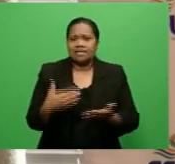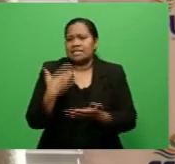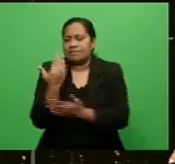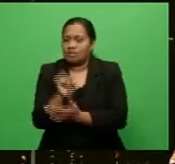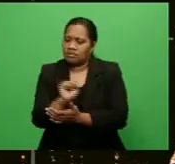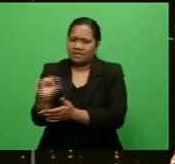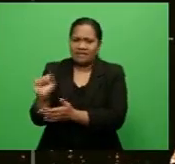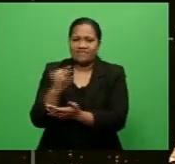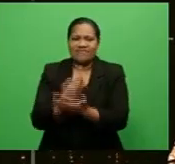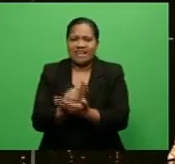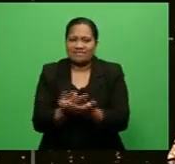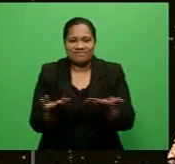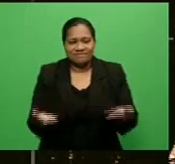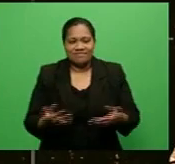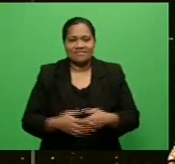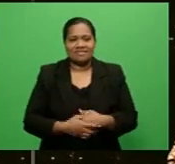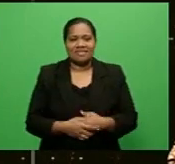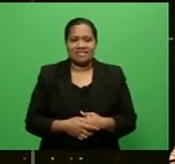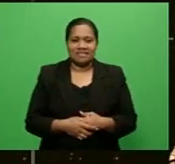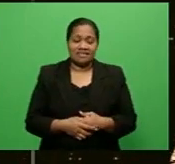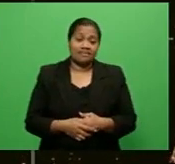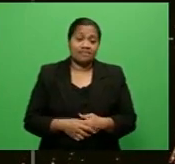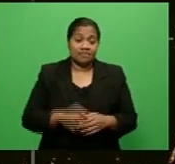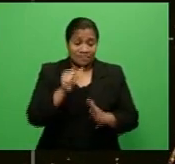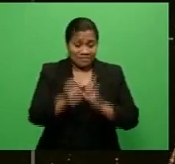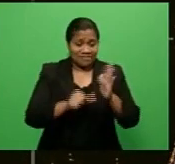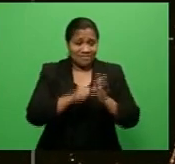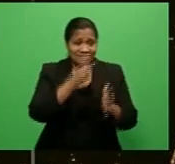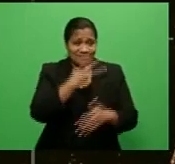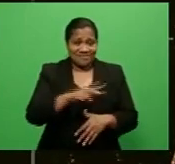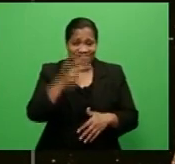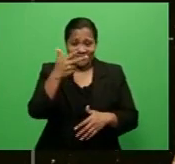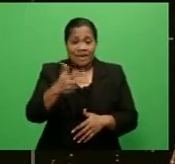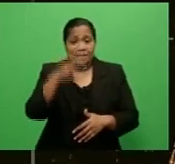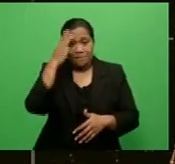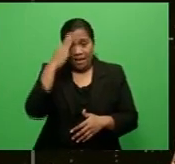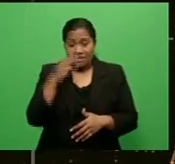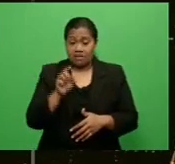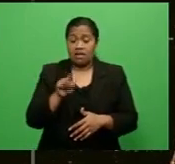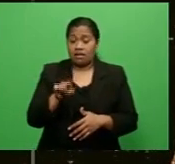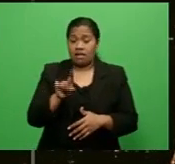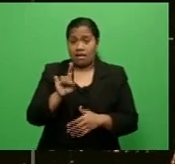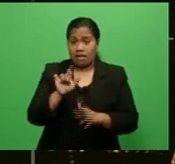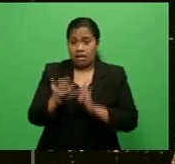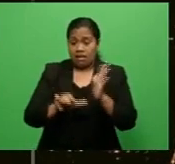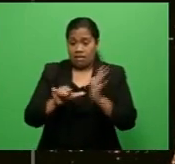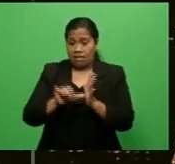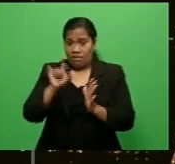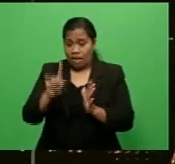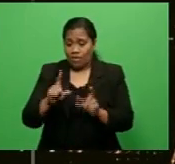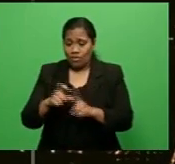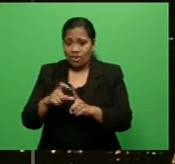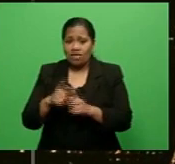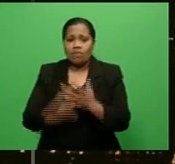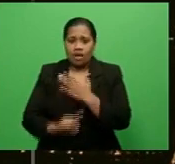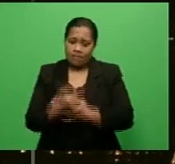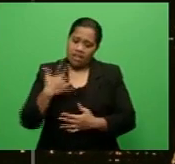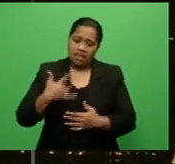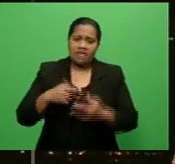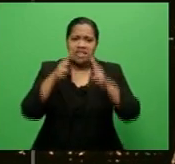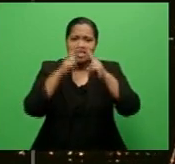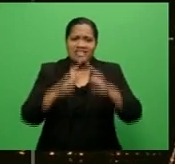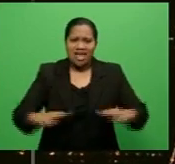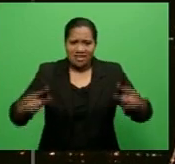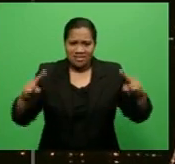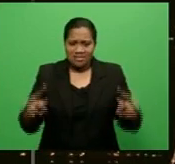situation. A 28-year-old mother and her 1-year-old daughter, who have been living in a tent since Tropical Cyclone